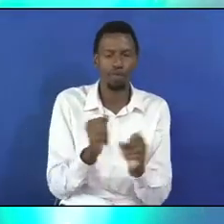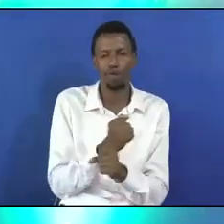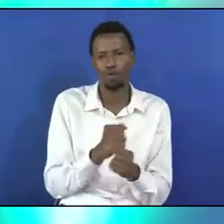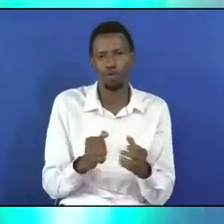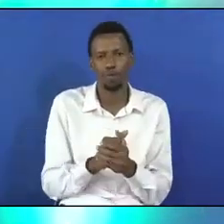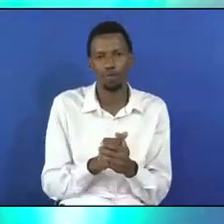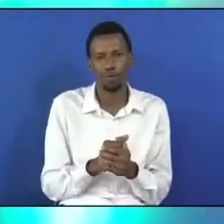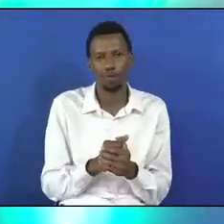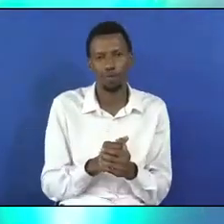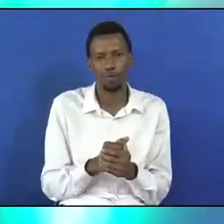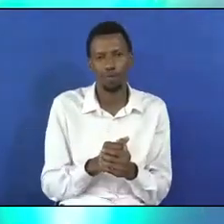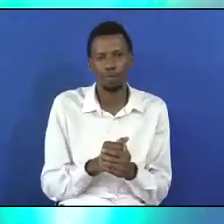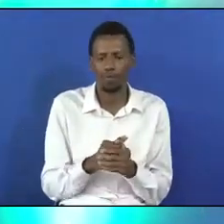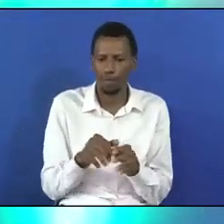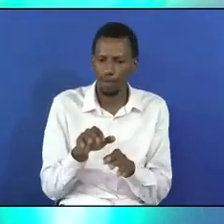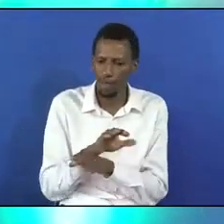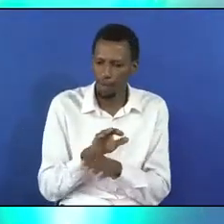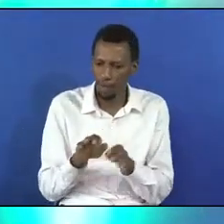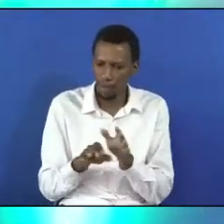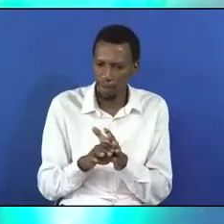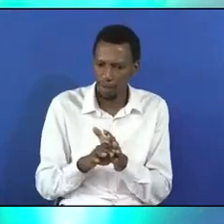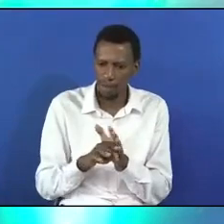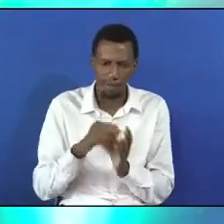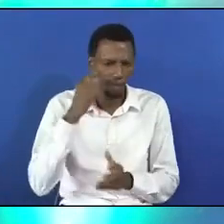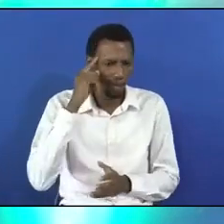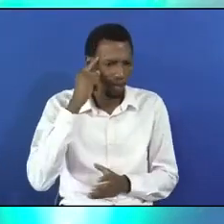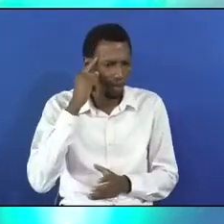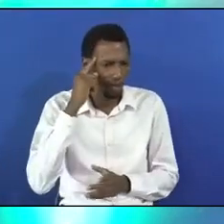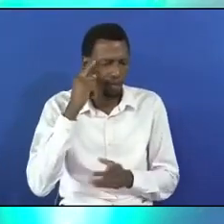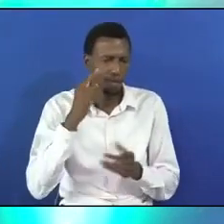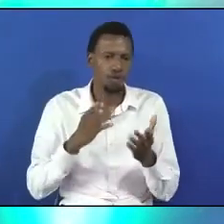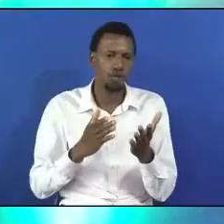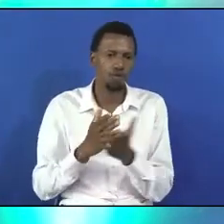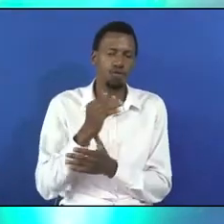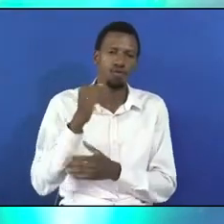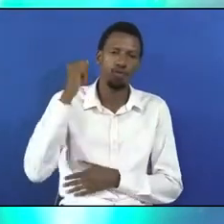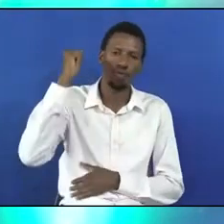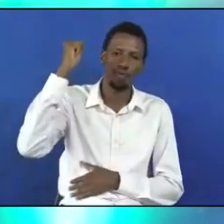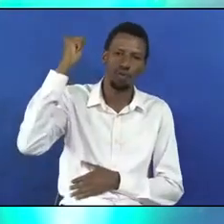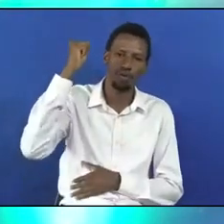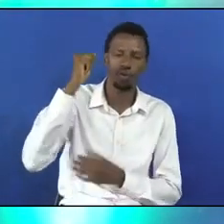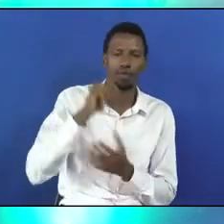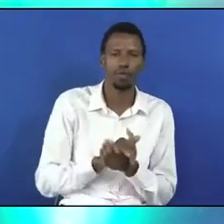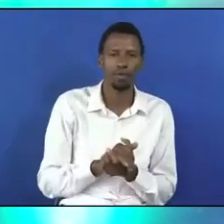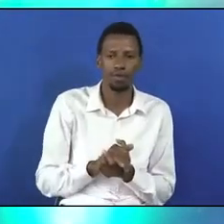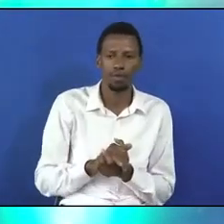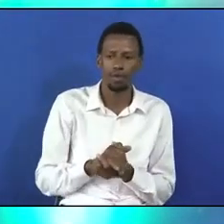Everything is looked politically. Oh, it was not done